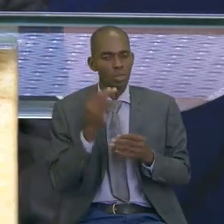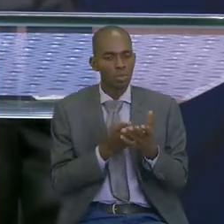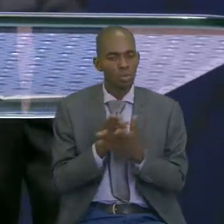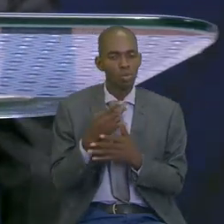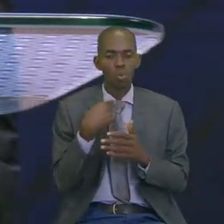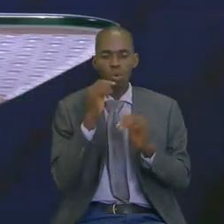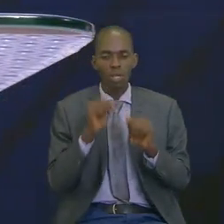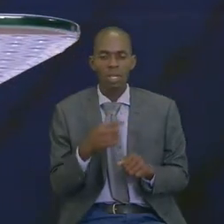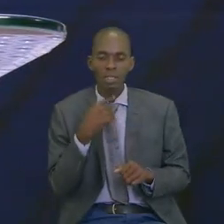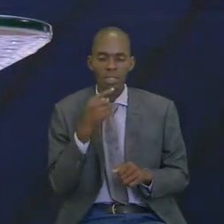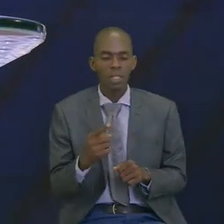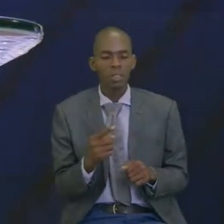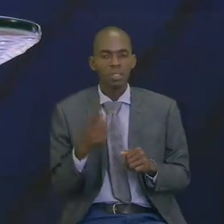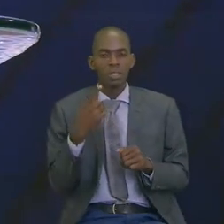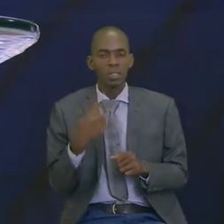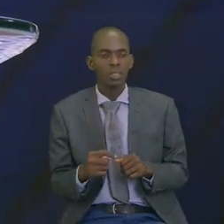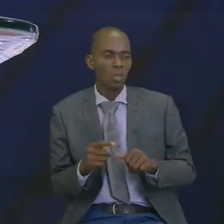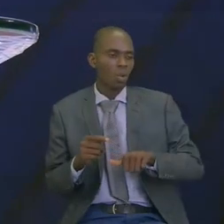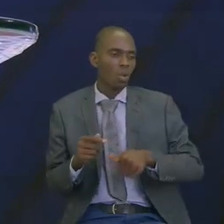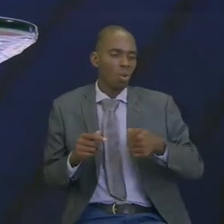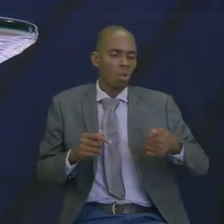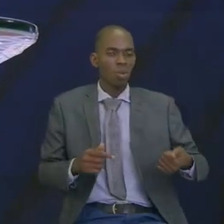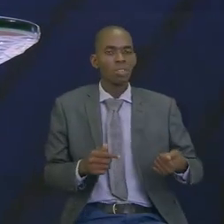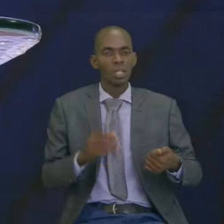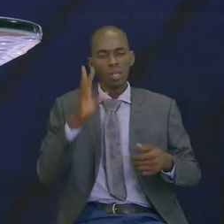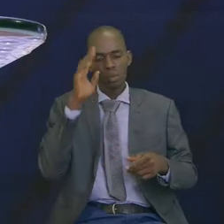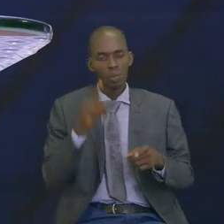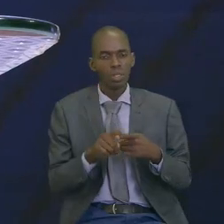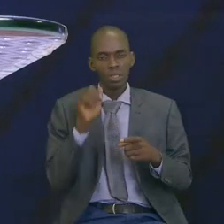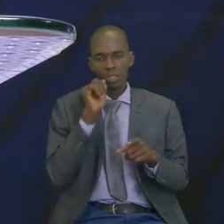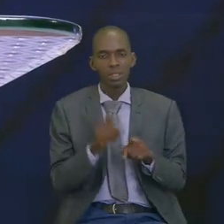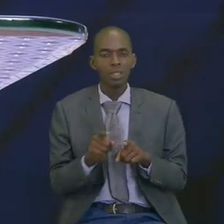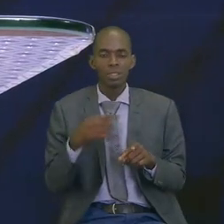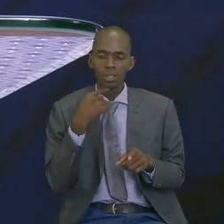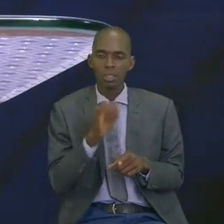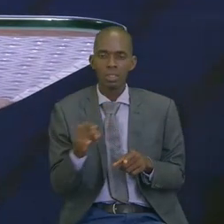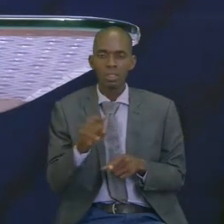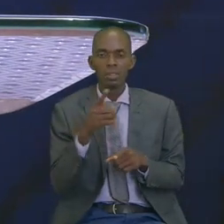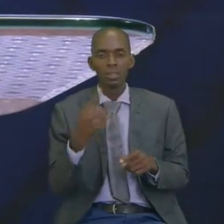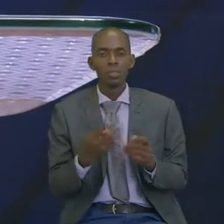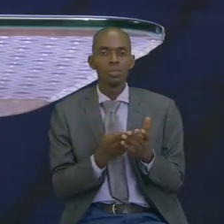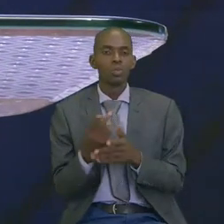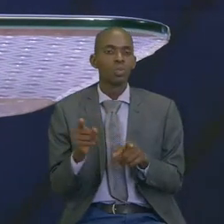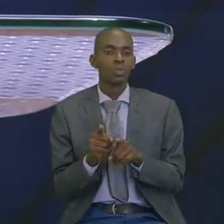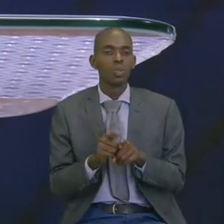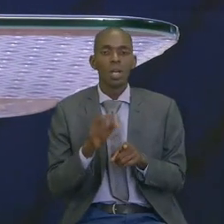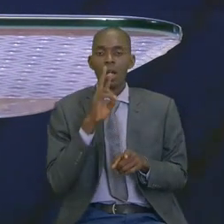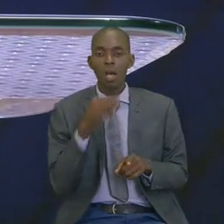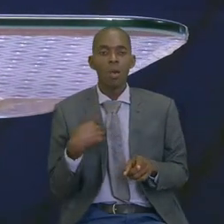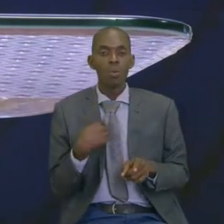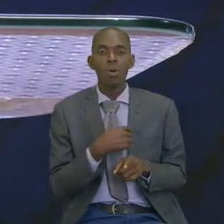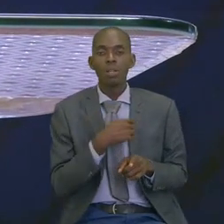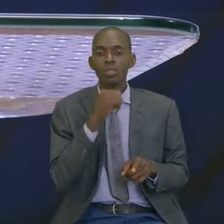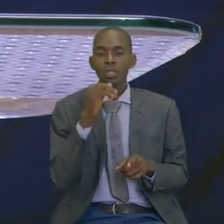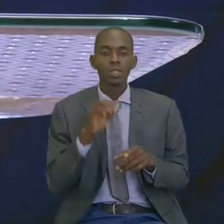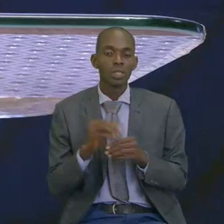even our fellow brother, our fellow sister, the truth? Are we not a generation of people